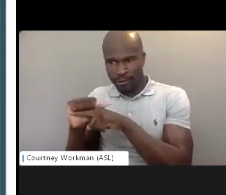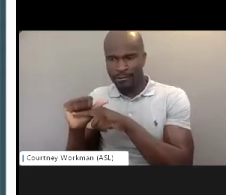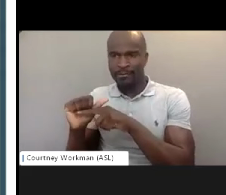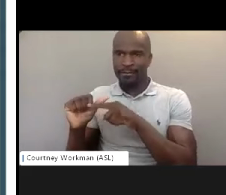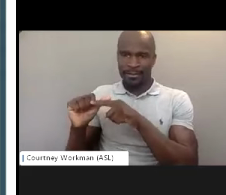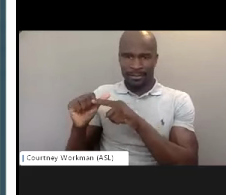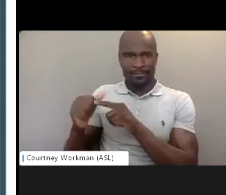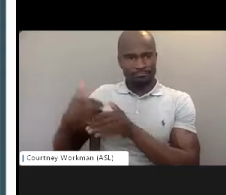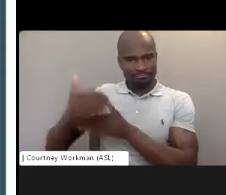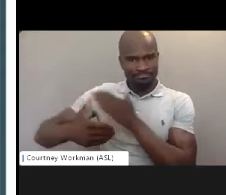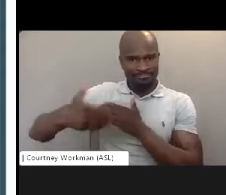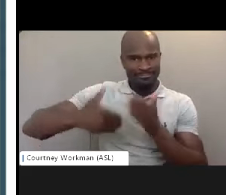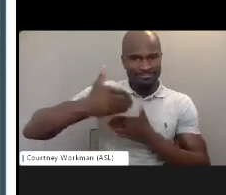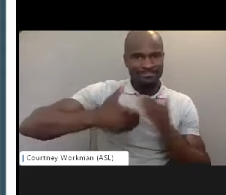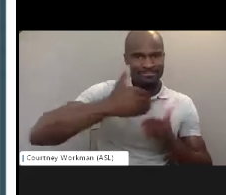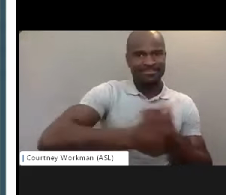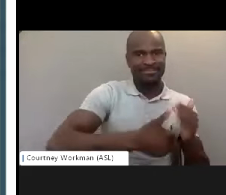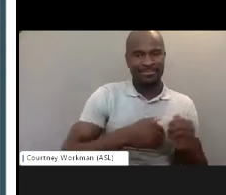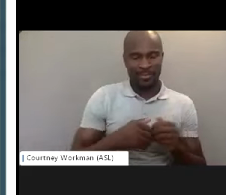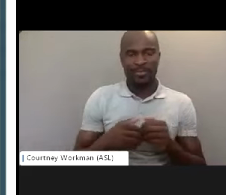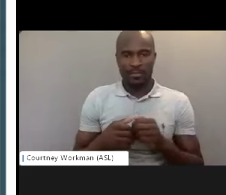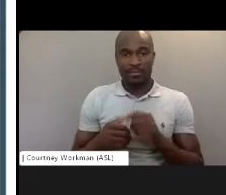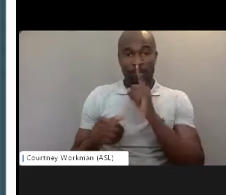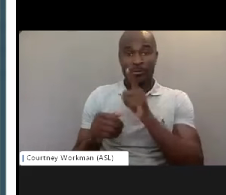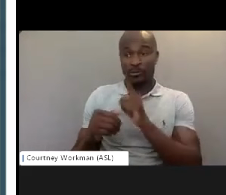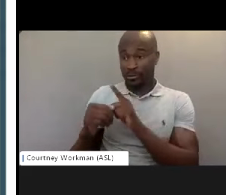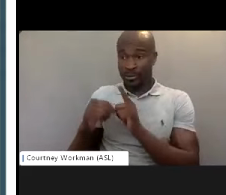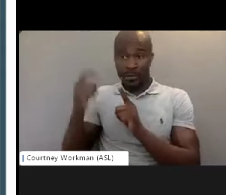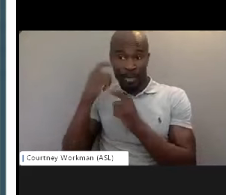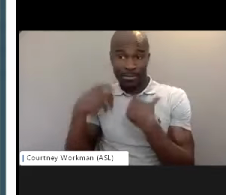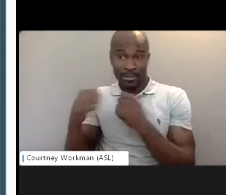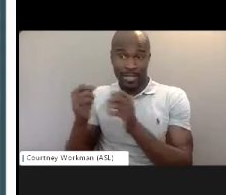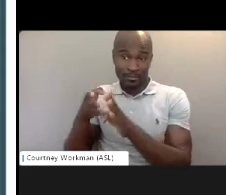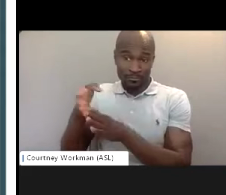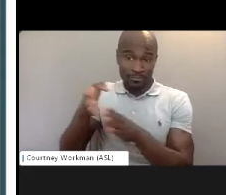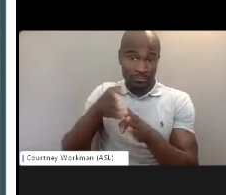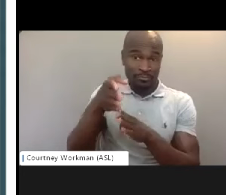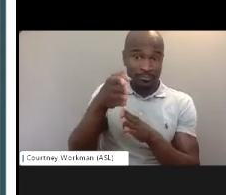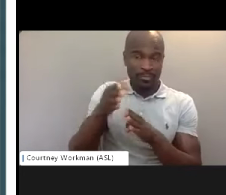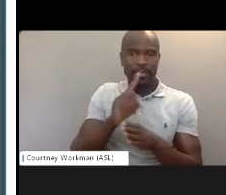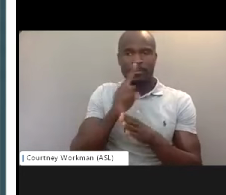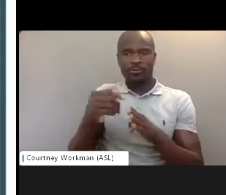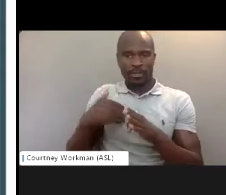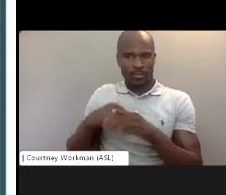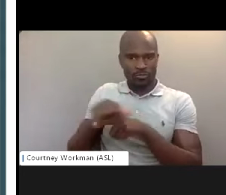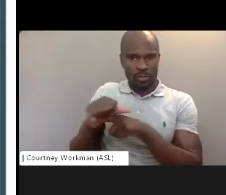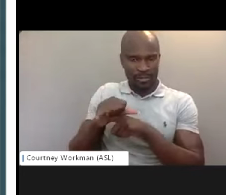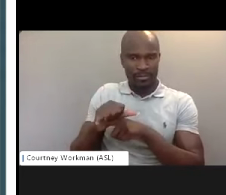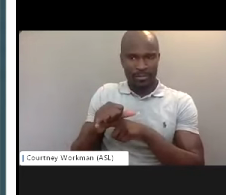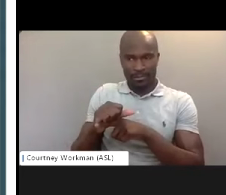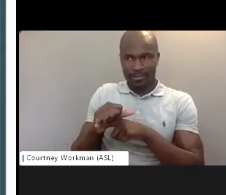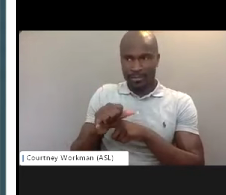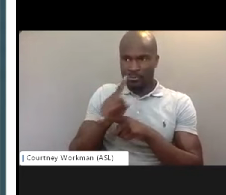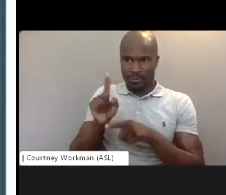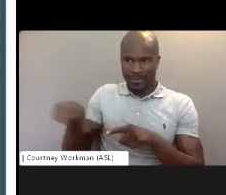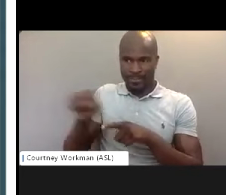to train people in mental health services, in evidence-based practices at a training level. So we're increasing that